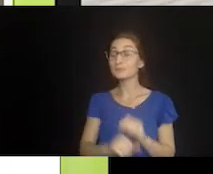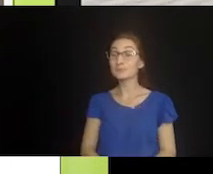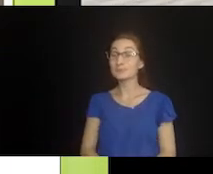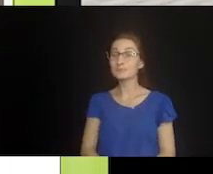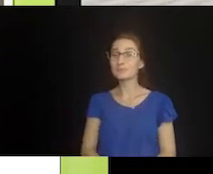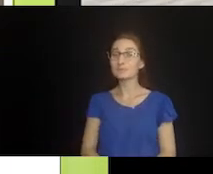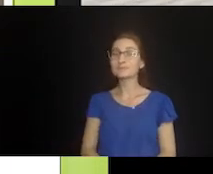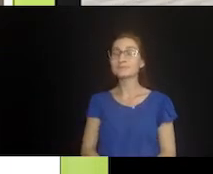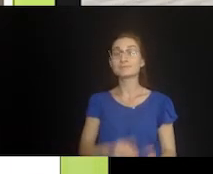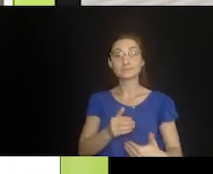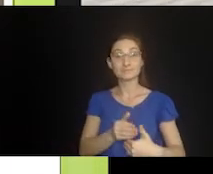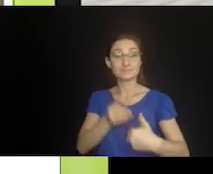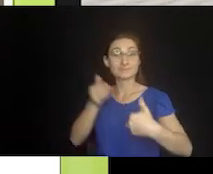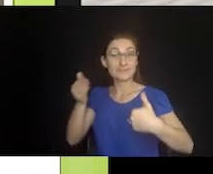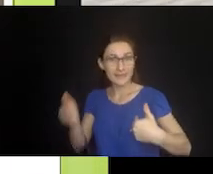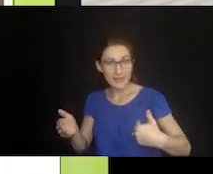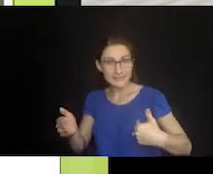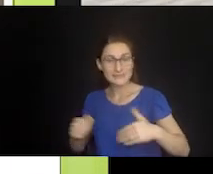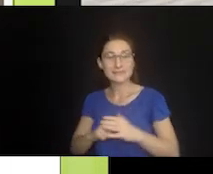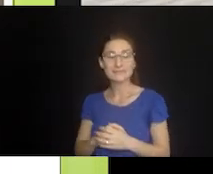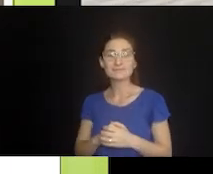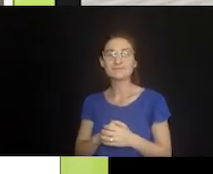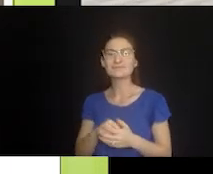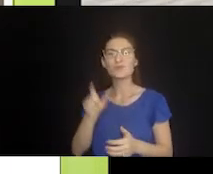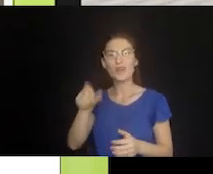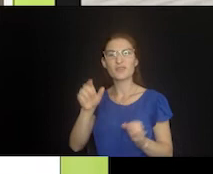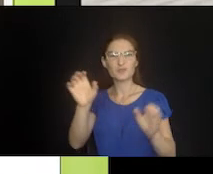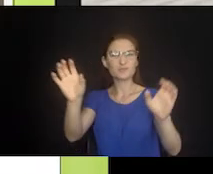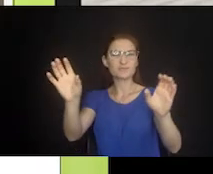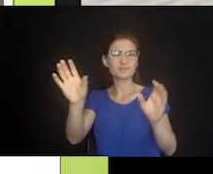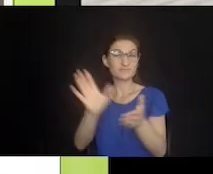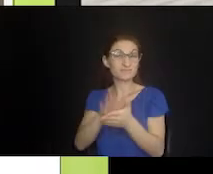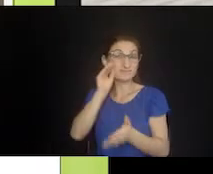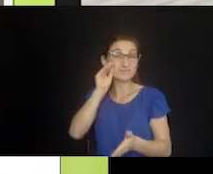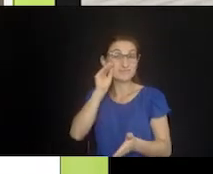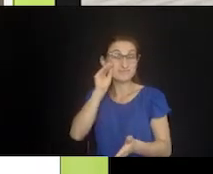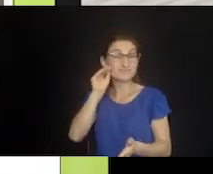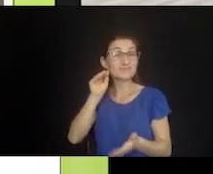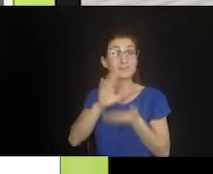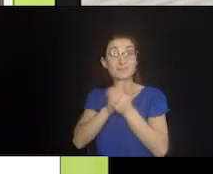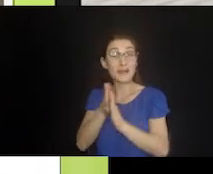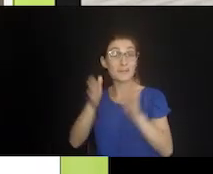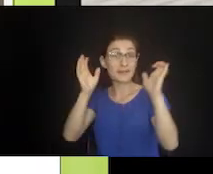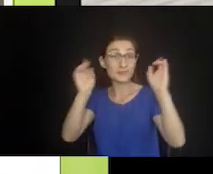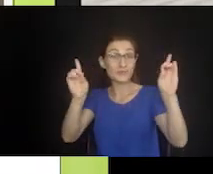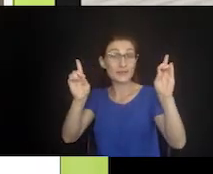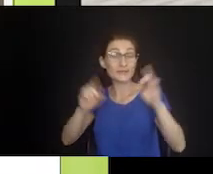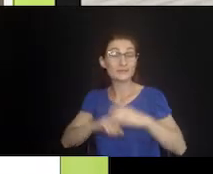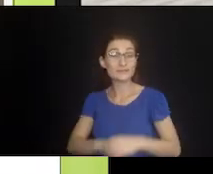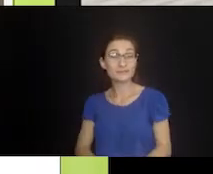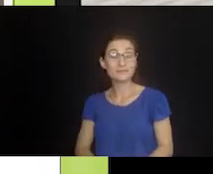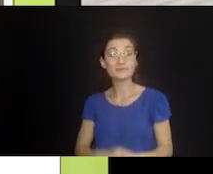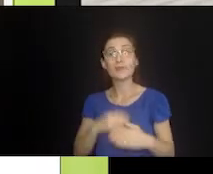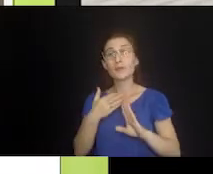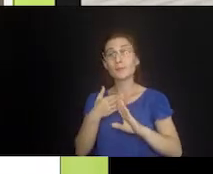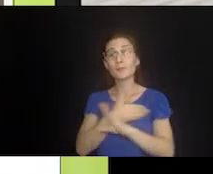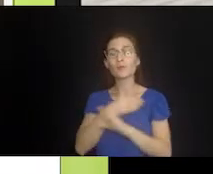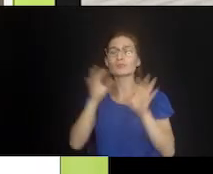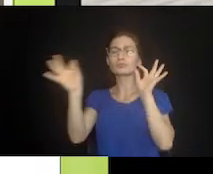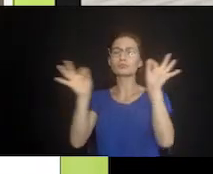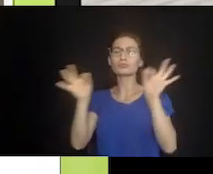is important. Next slide, please. The next thing is to get educated. Before you